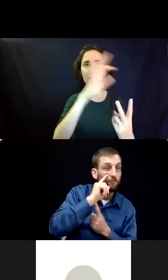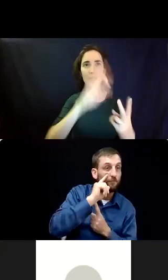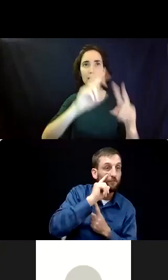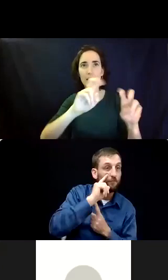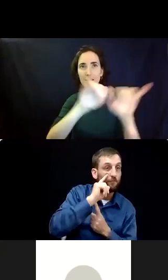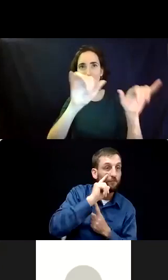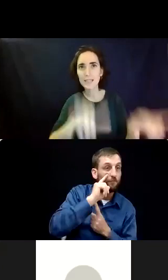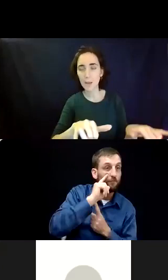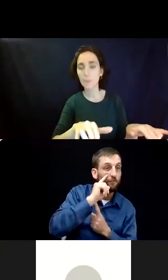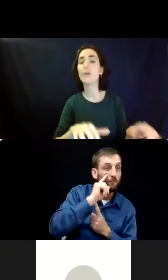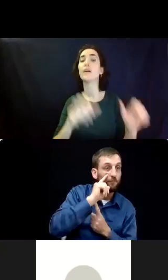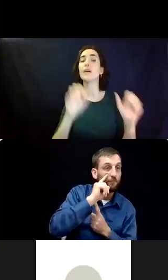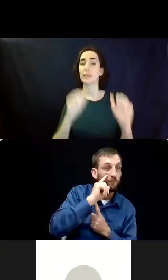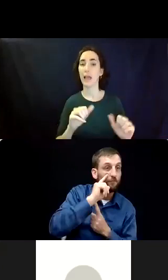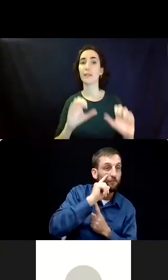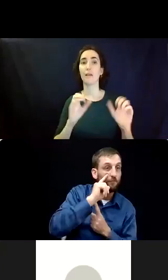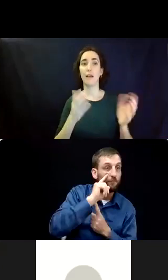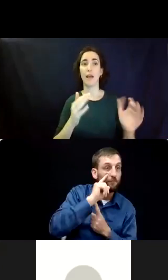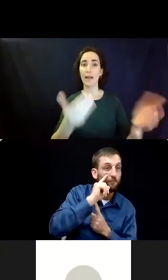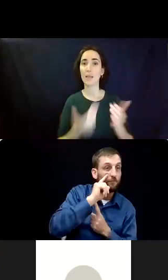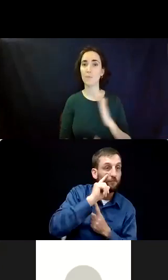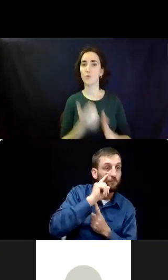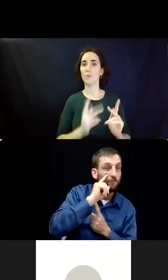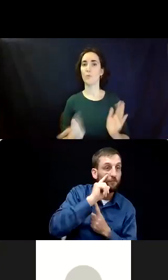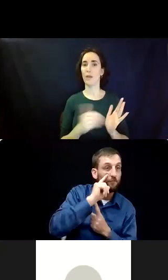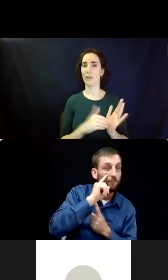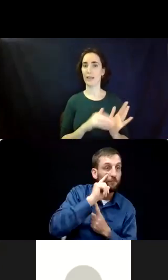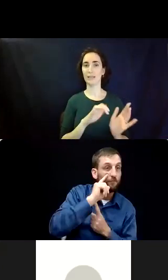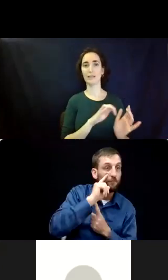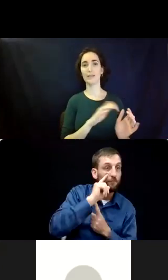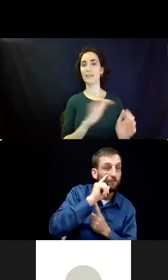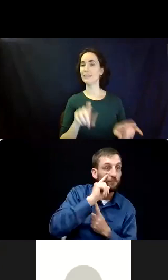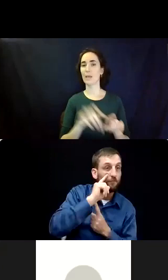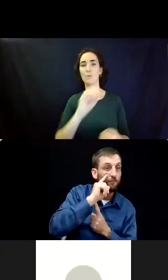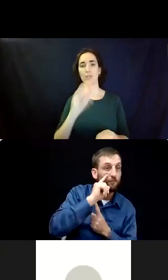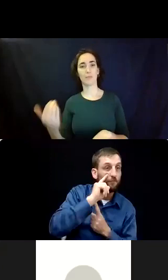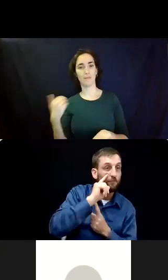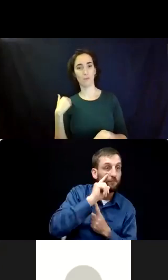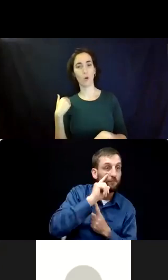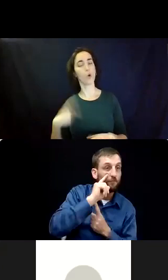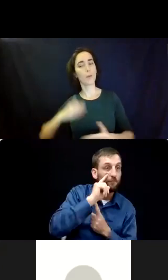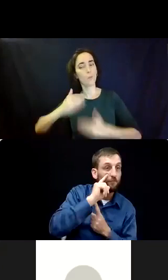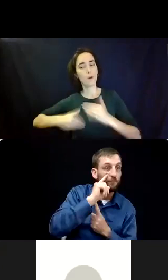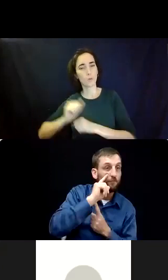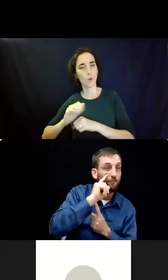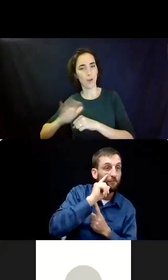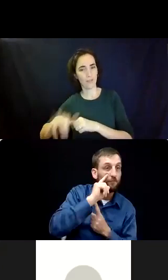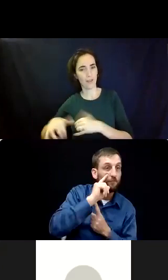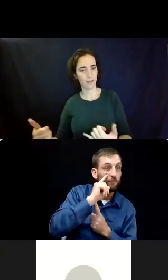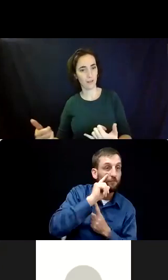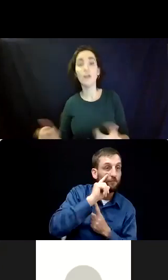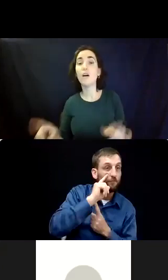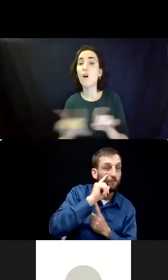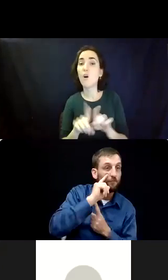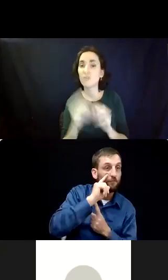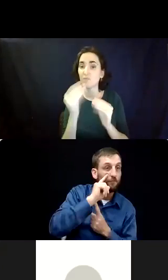to be able to resume intake back to previous levels. We're in the process of doing that. And I should also mention that one